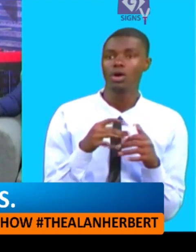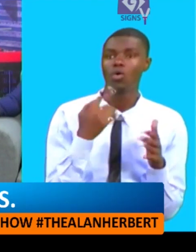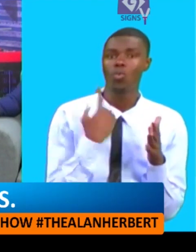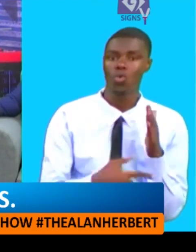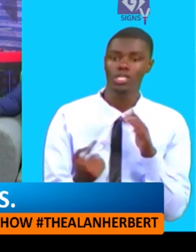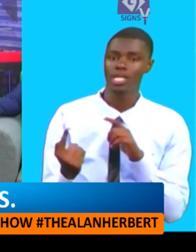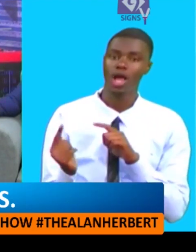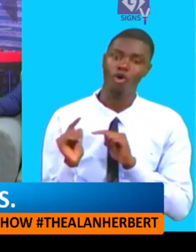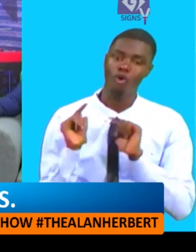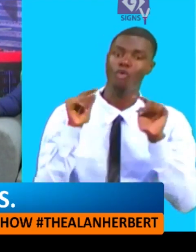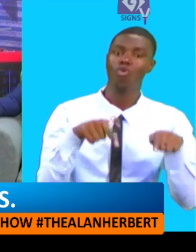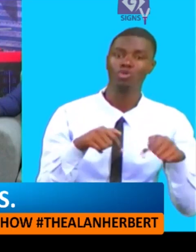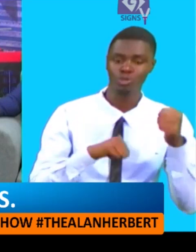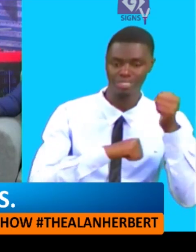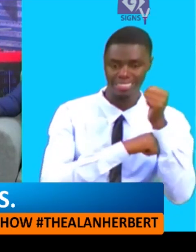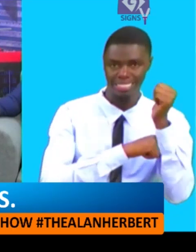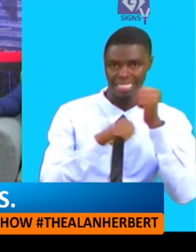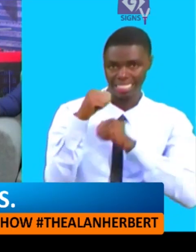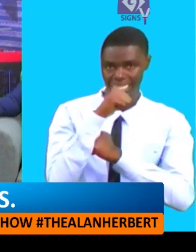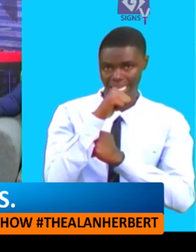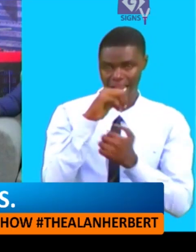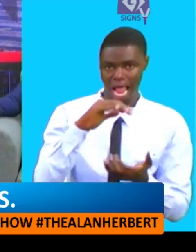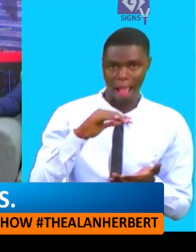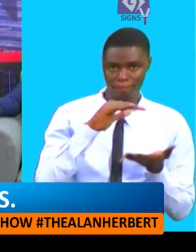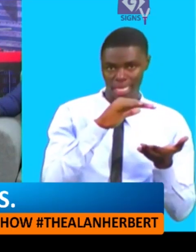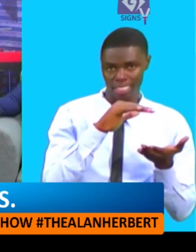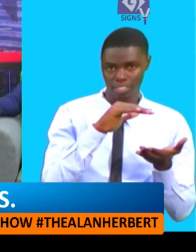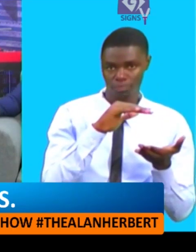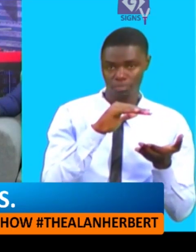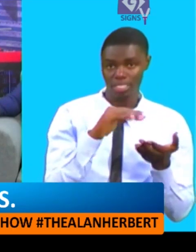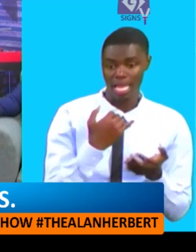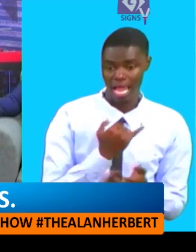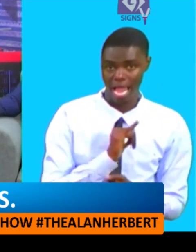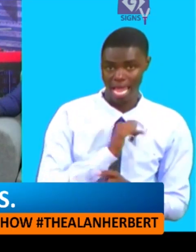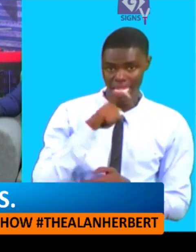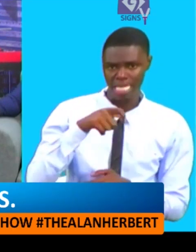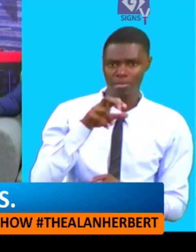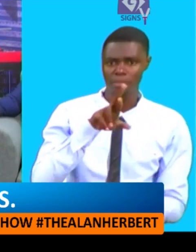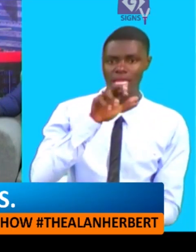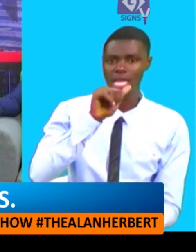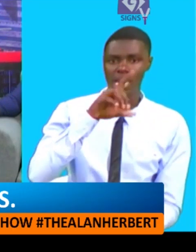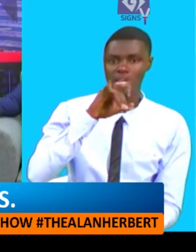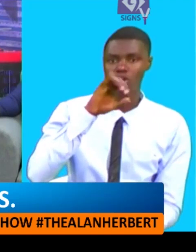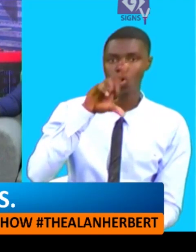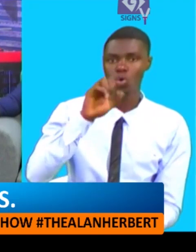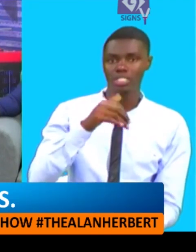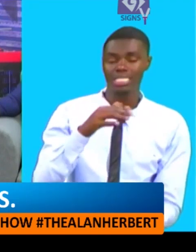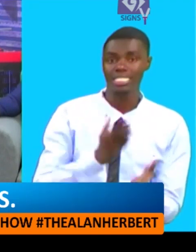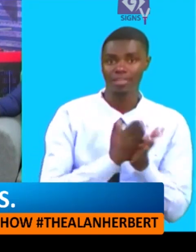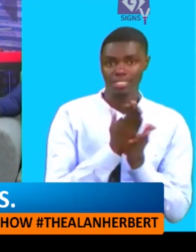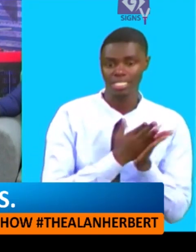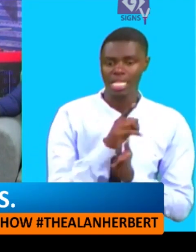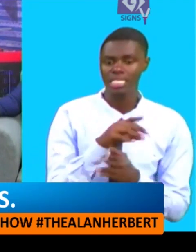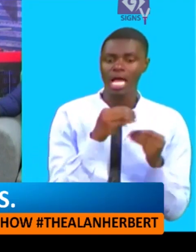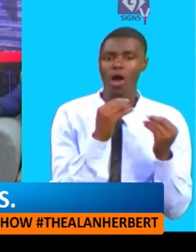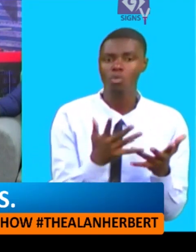goes into structuring a package that I need radiology services. This is how much